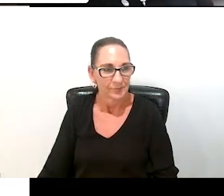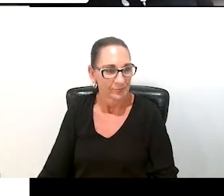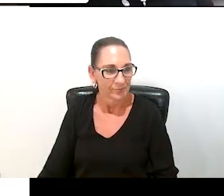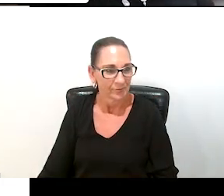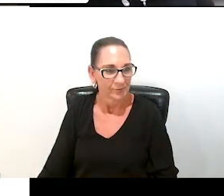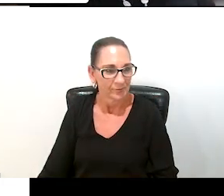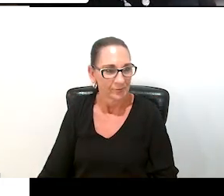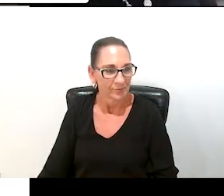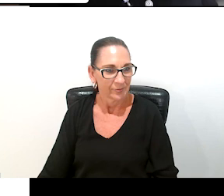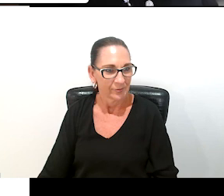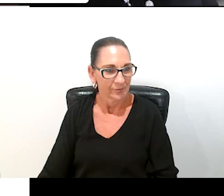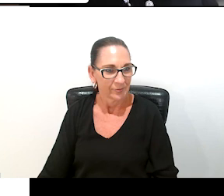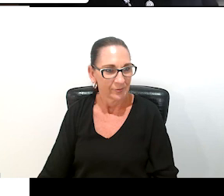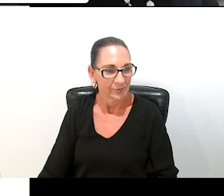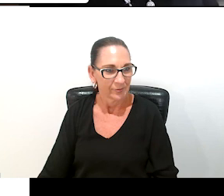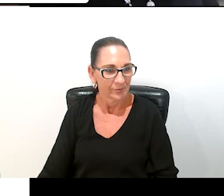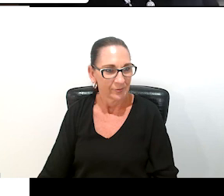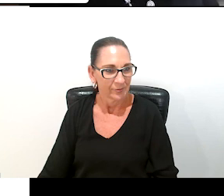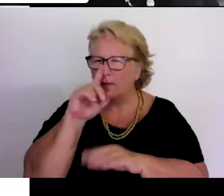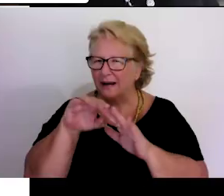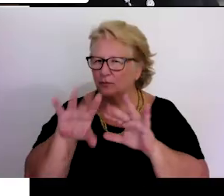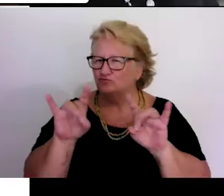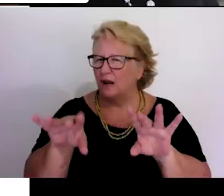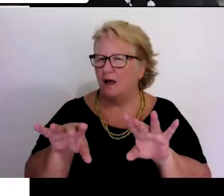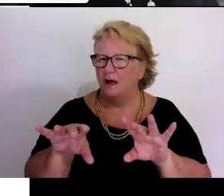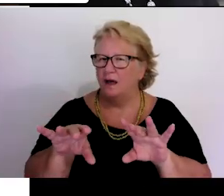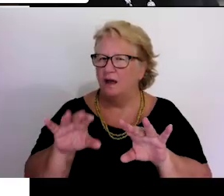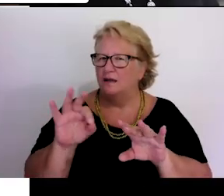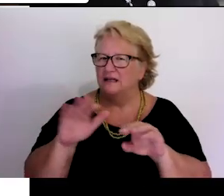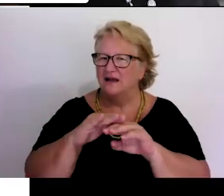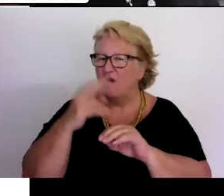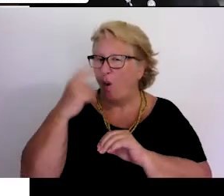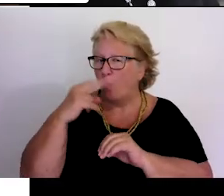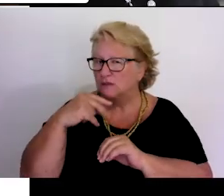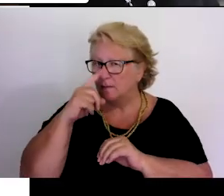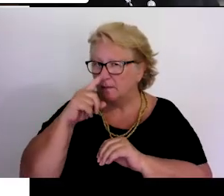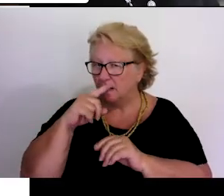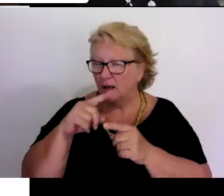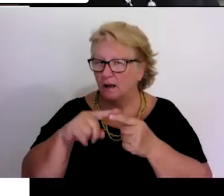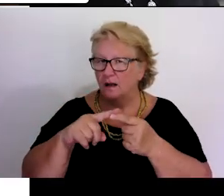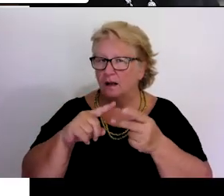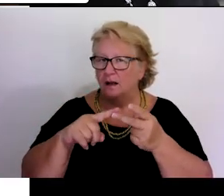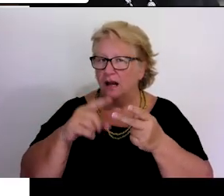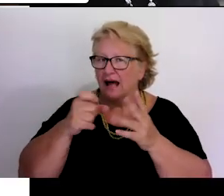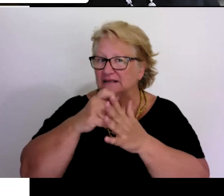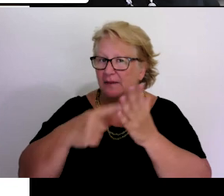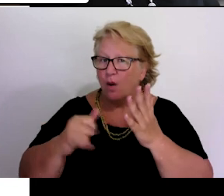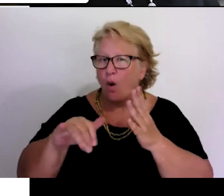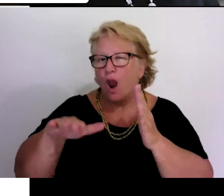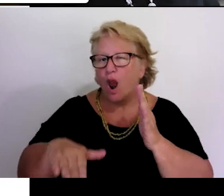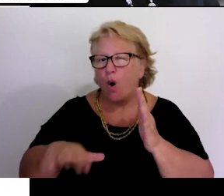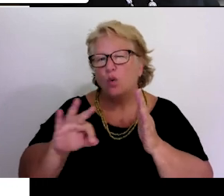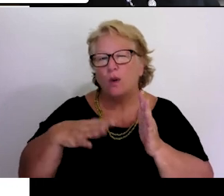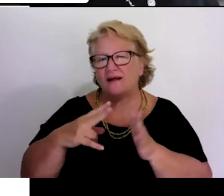didn't cover all the people with disability in Australia. It didn't cover older people, people with disability with low or no need